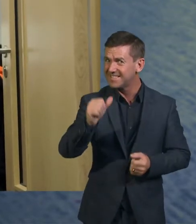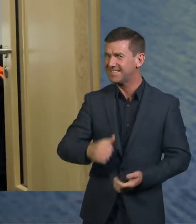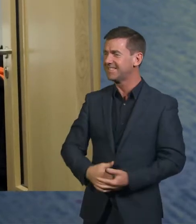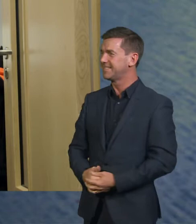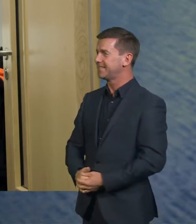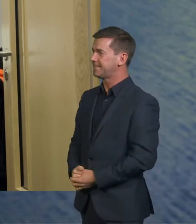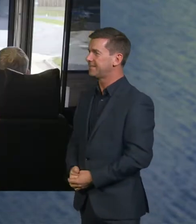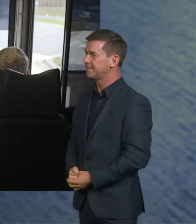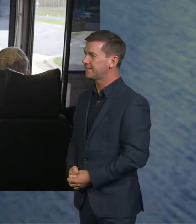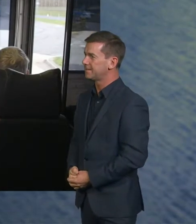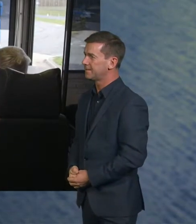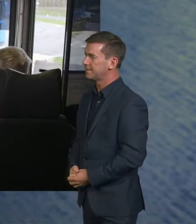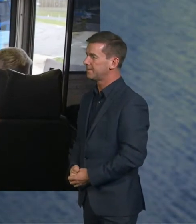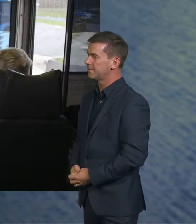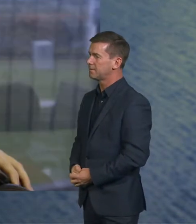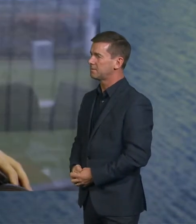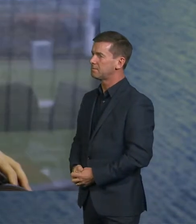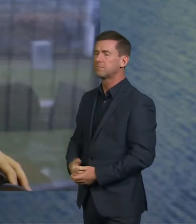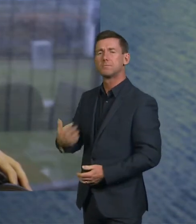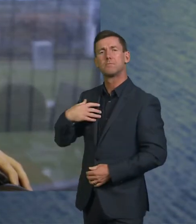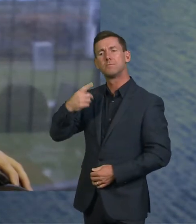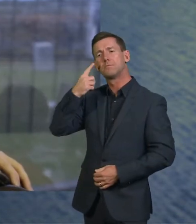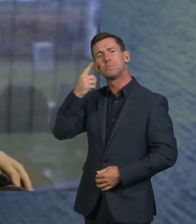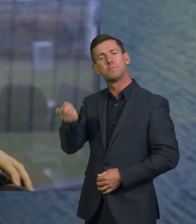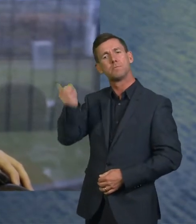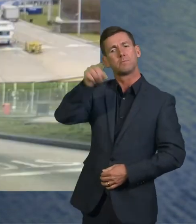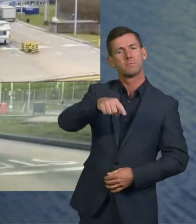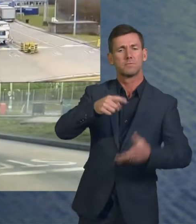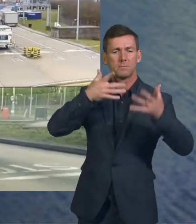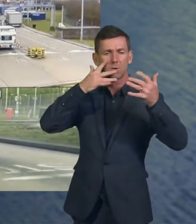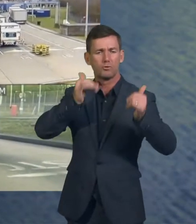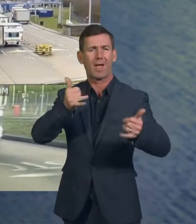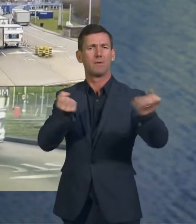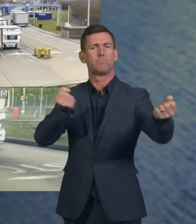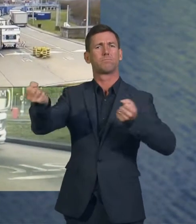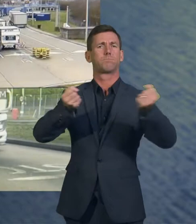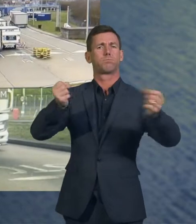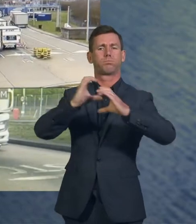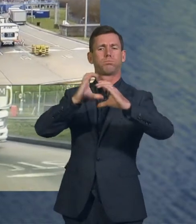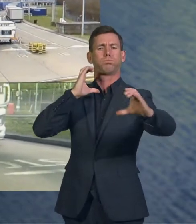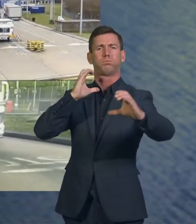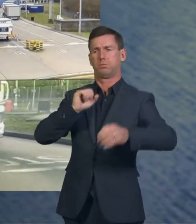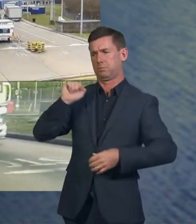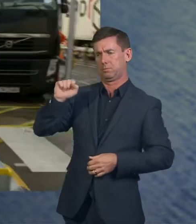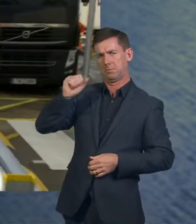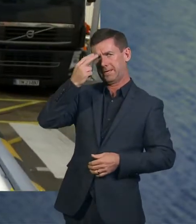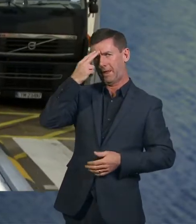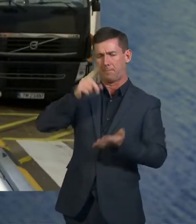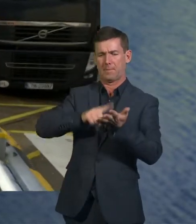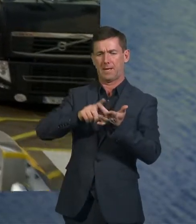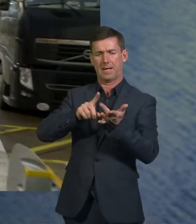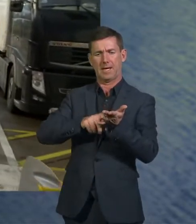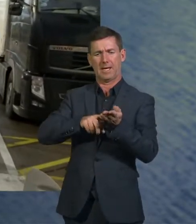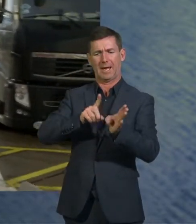On the other side of the freight check-in, freight leader Lily Toms is on duty today, keeping truckers in line on their way to the